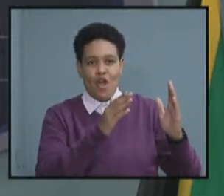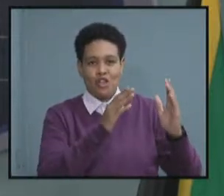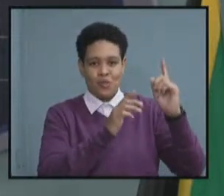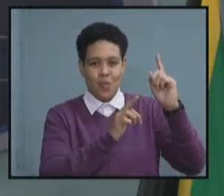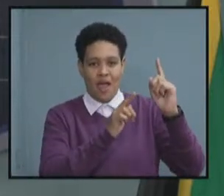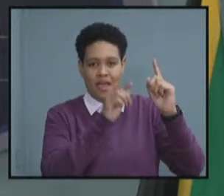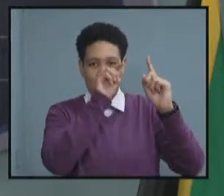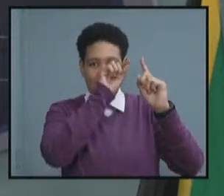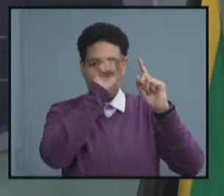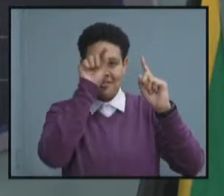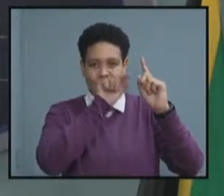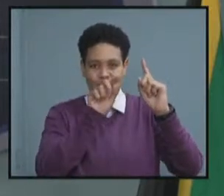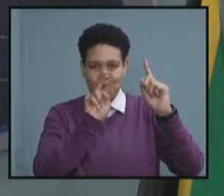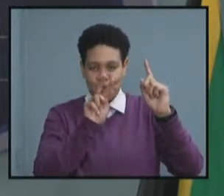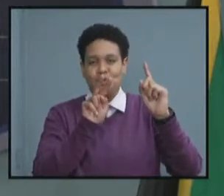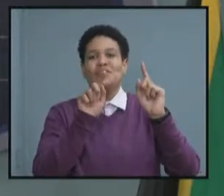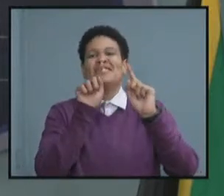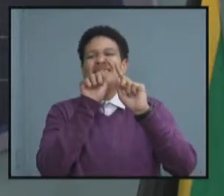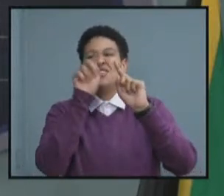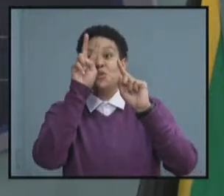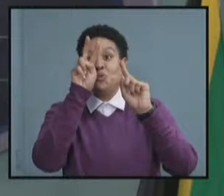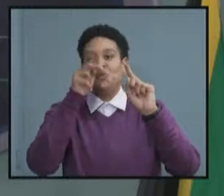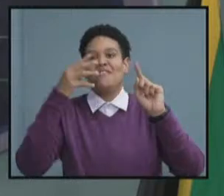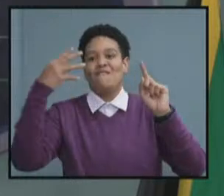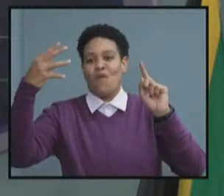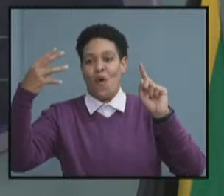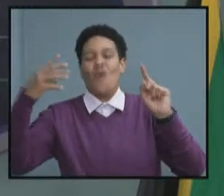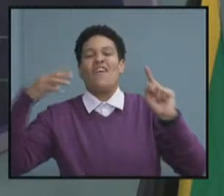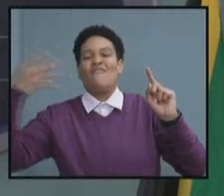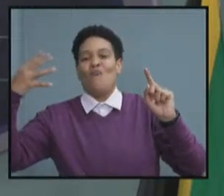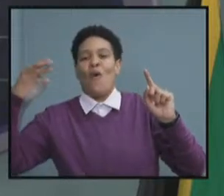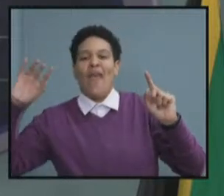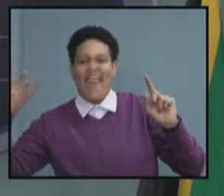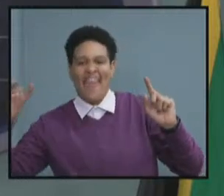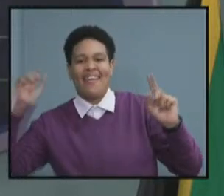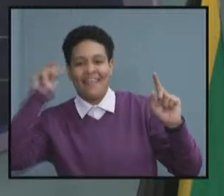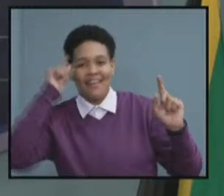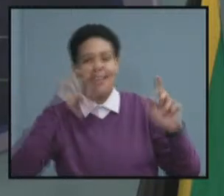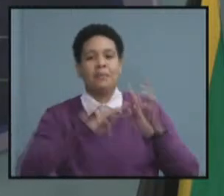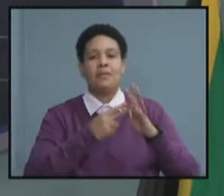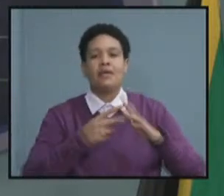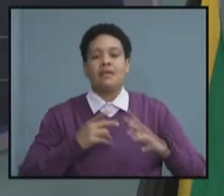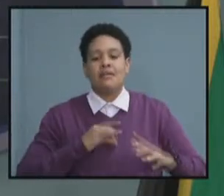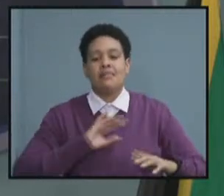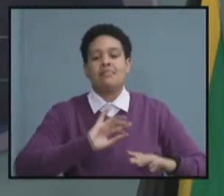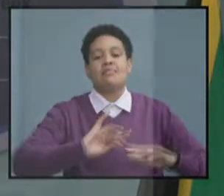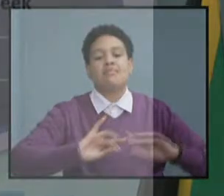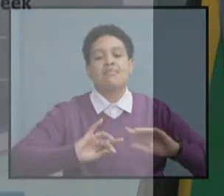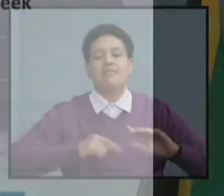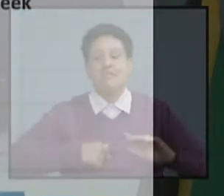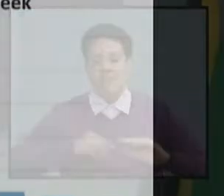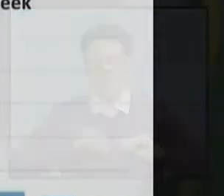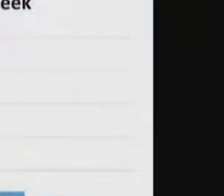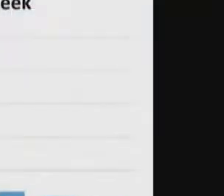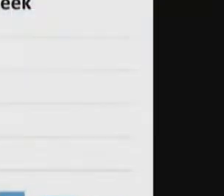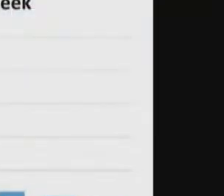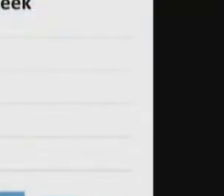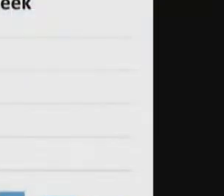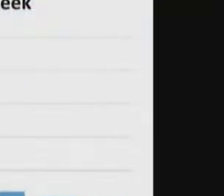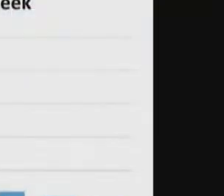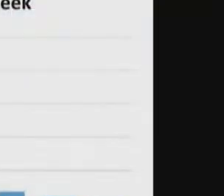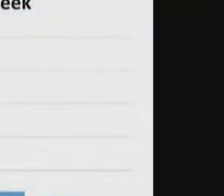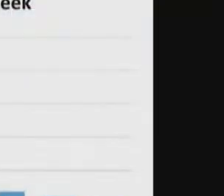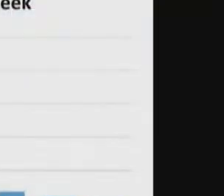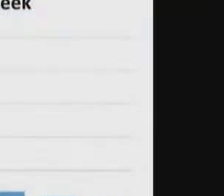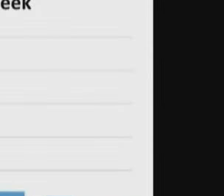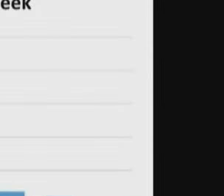in Jamaica, is estimated, our most recent estimate, to be about 0.8.